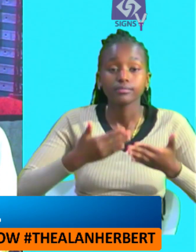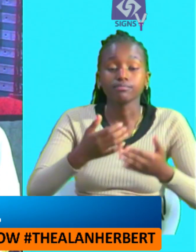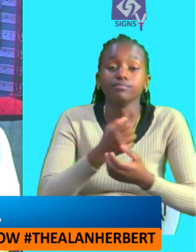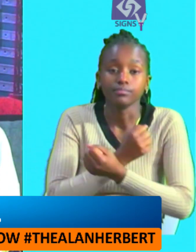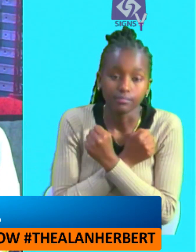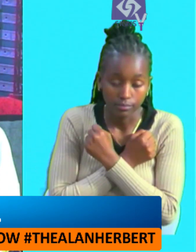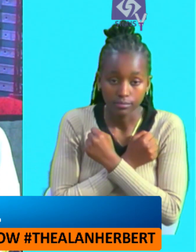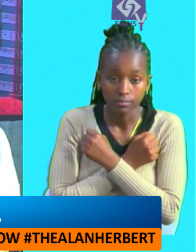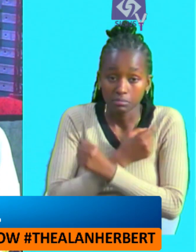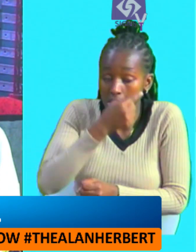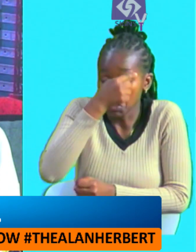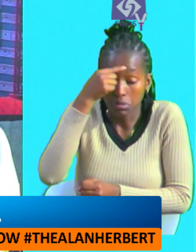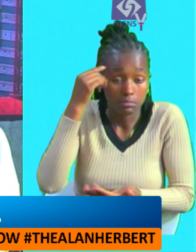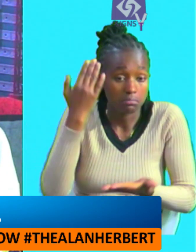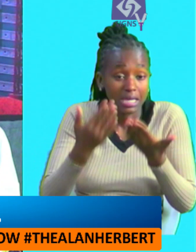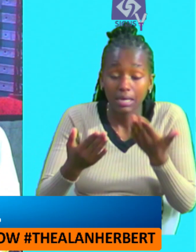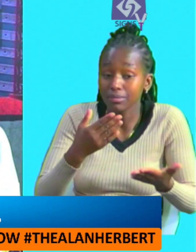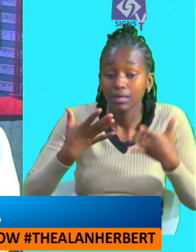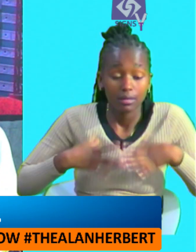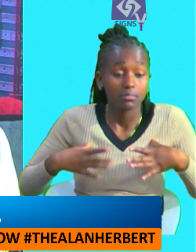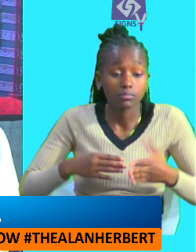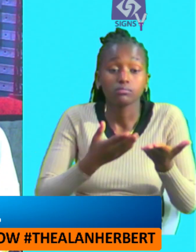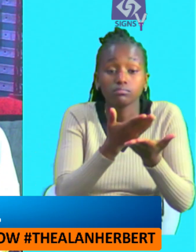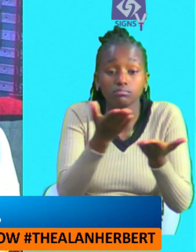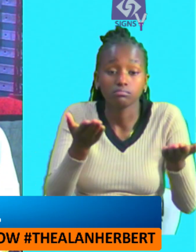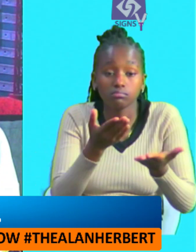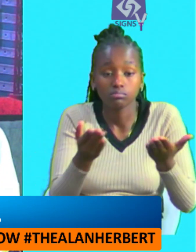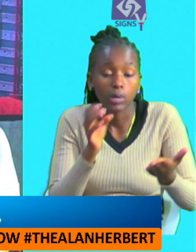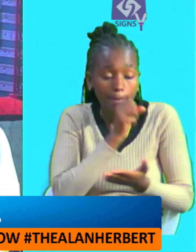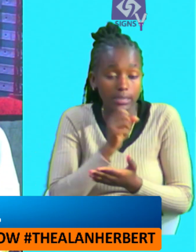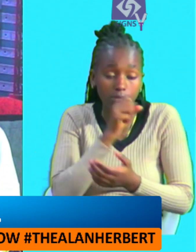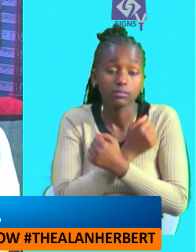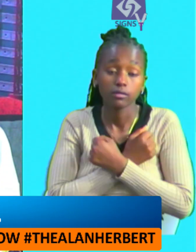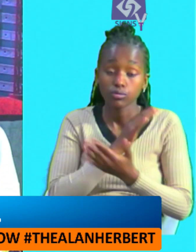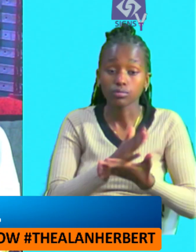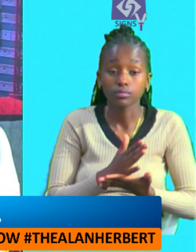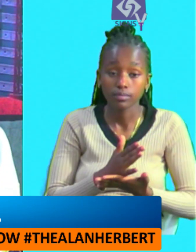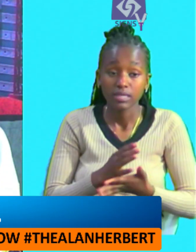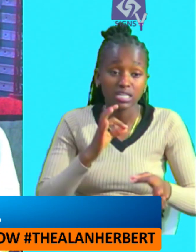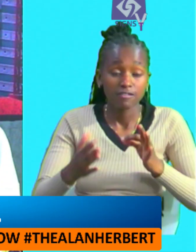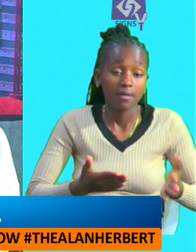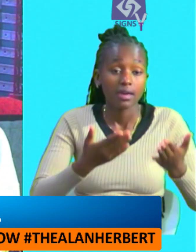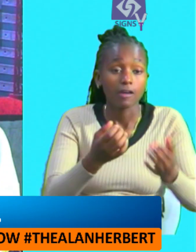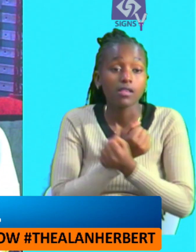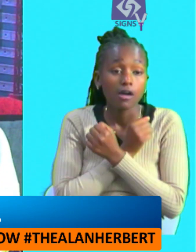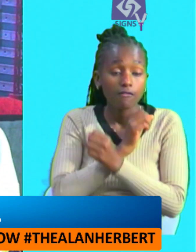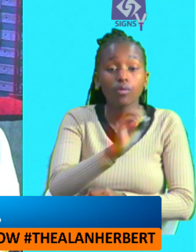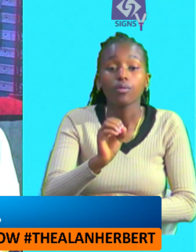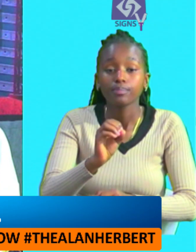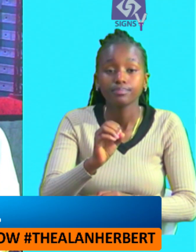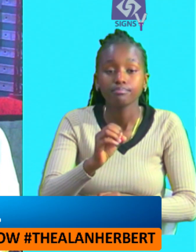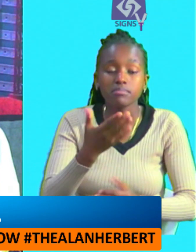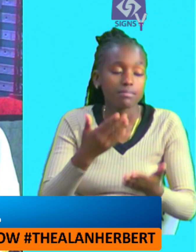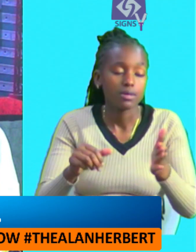organization stays on its feet, and also to make sure that the people that quote unquote I purport to represent, at least